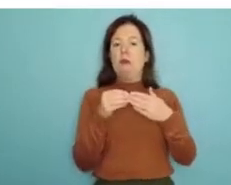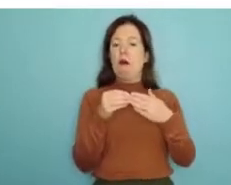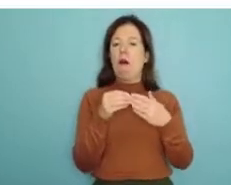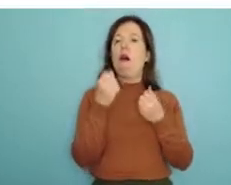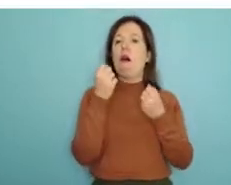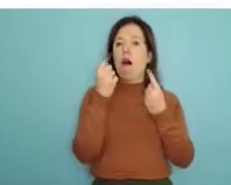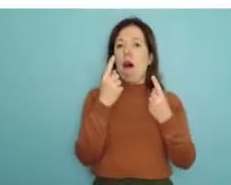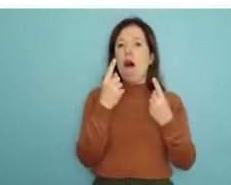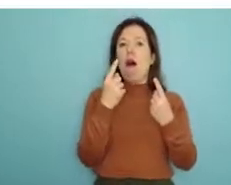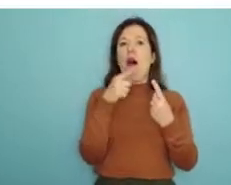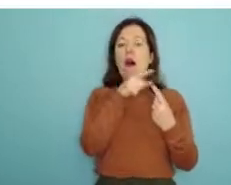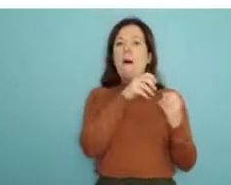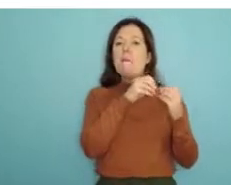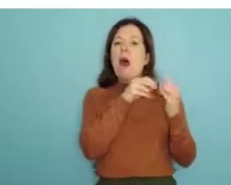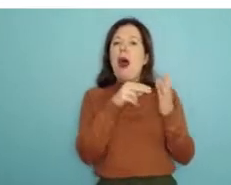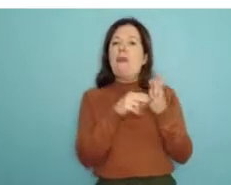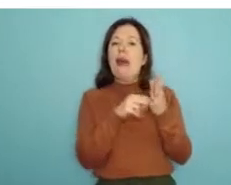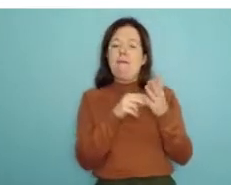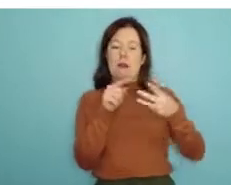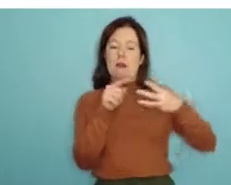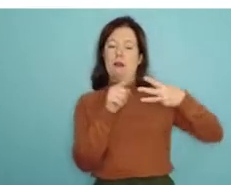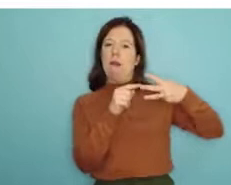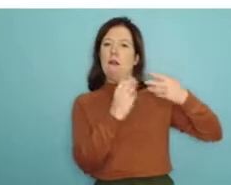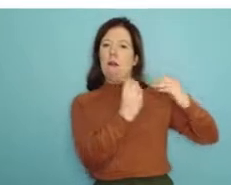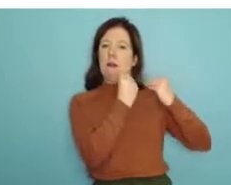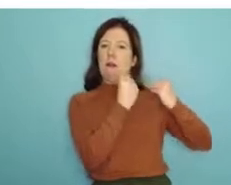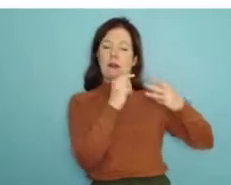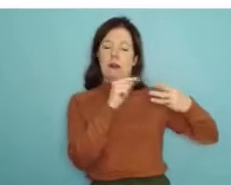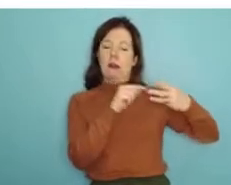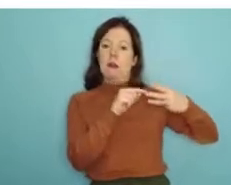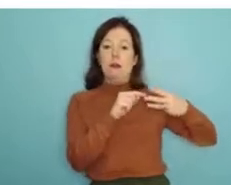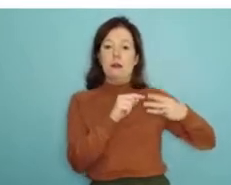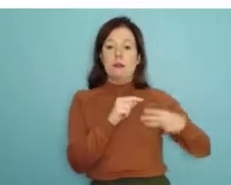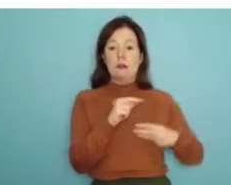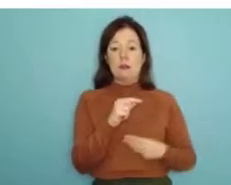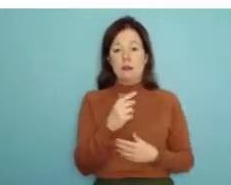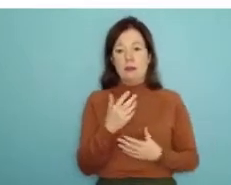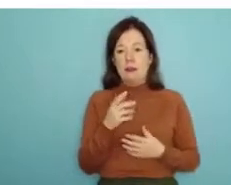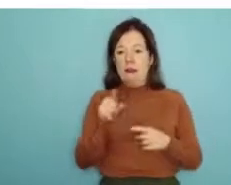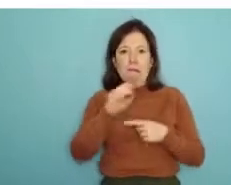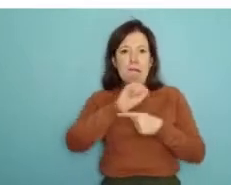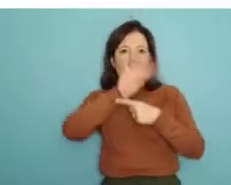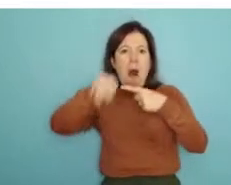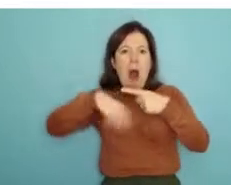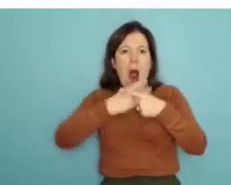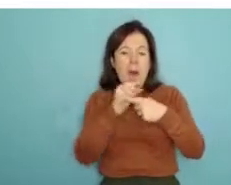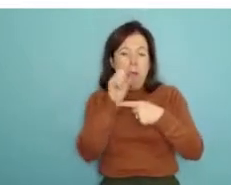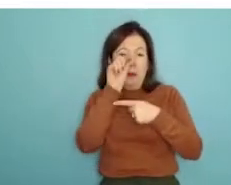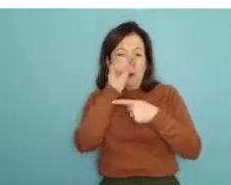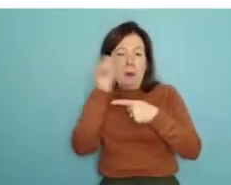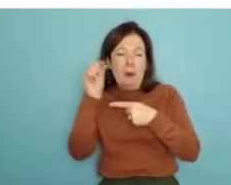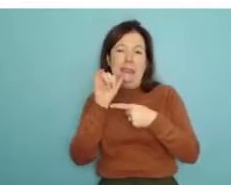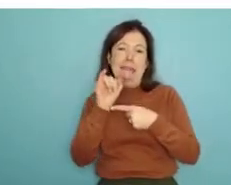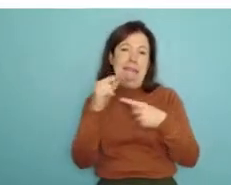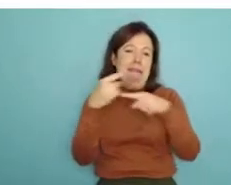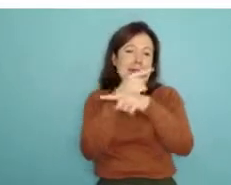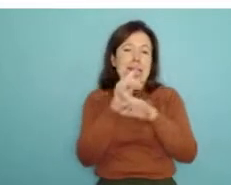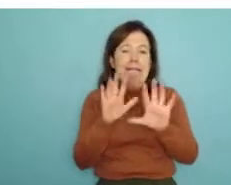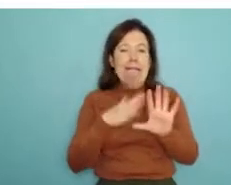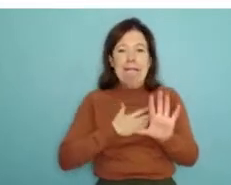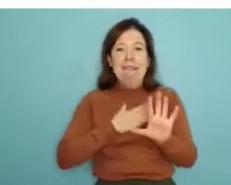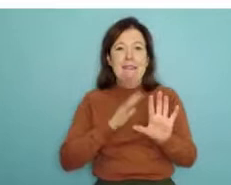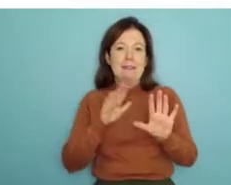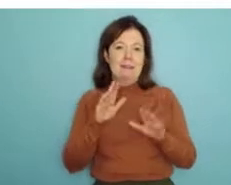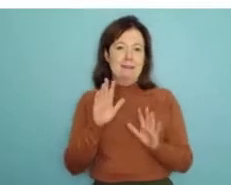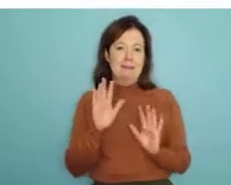programme particularly was focused on. If you can't read the tiny writing on some of these boxes, that really doesn't matter. Suffice to